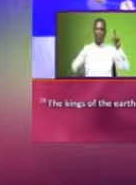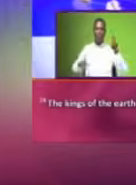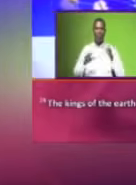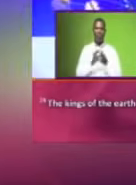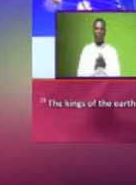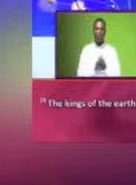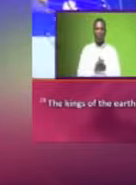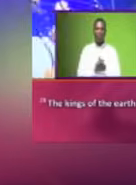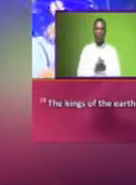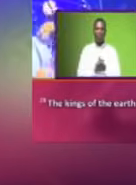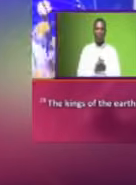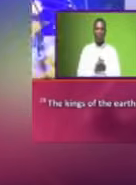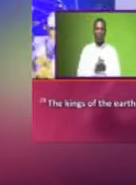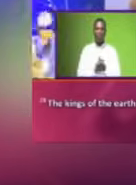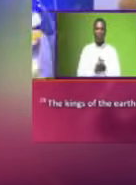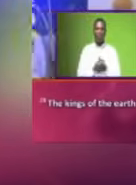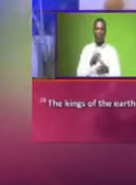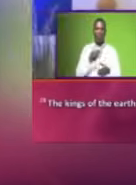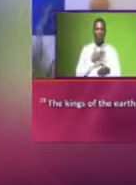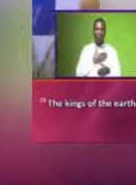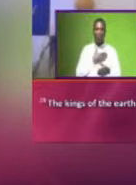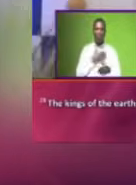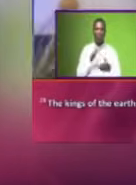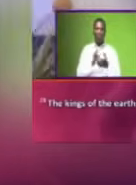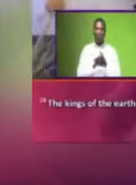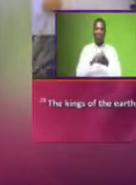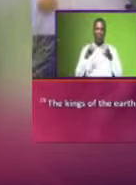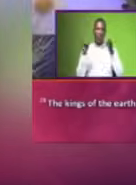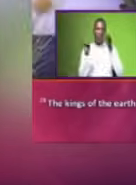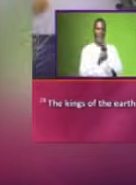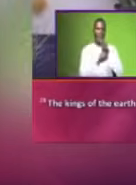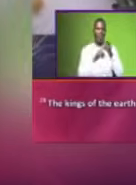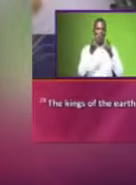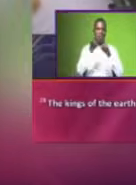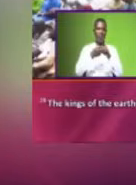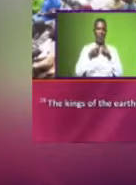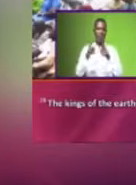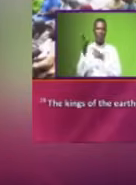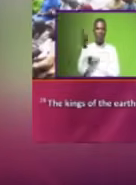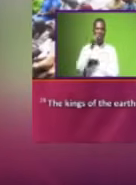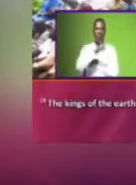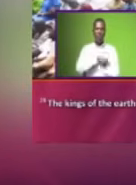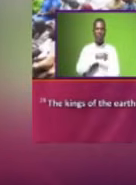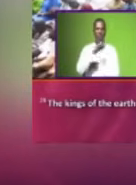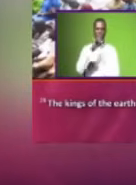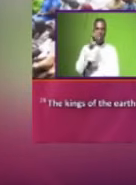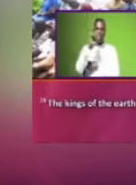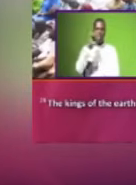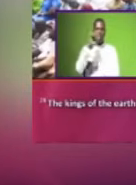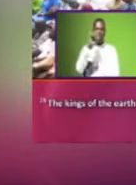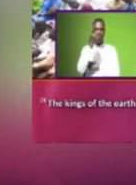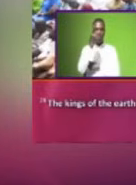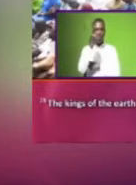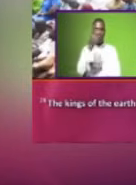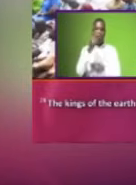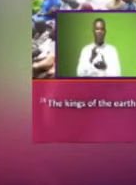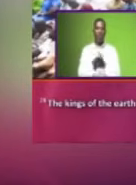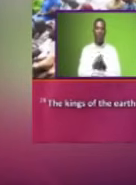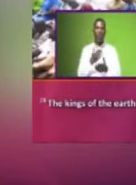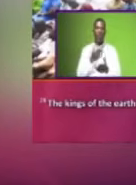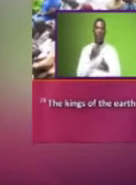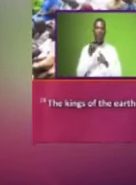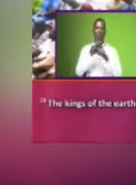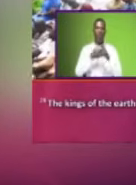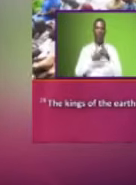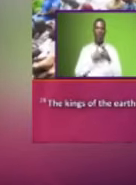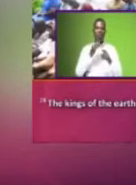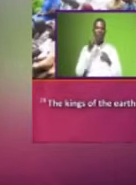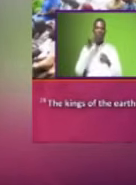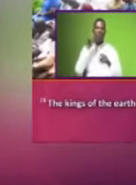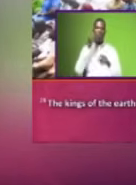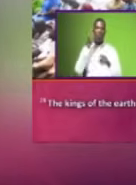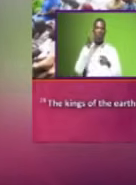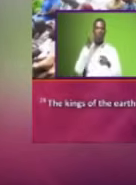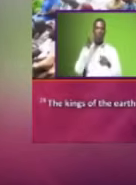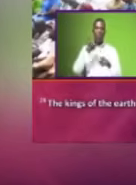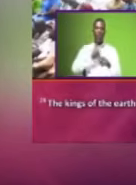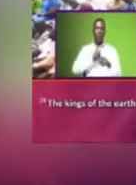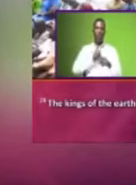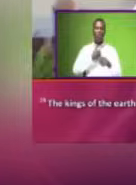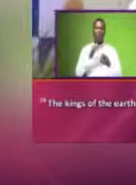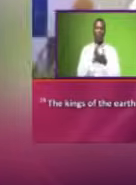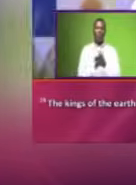And the attack from day one. So from the attack from day one, right from my own house